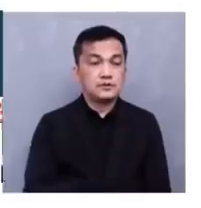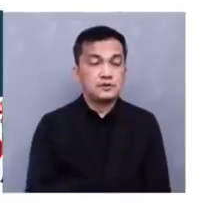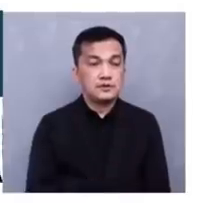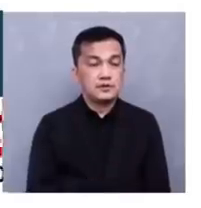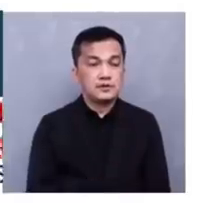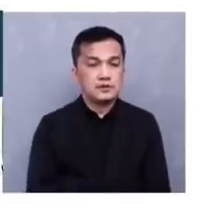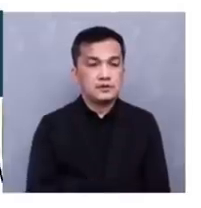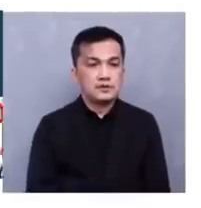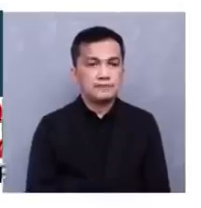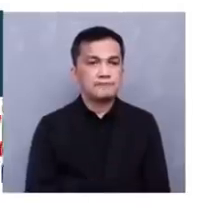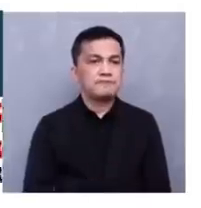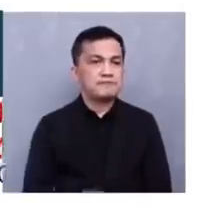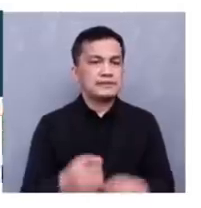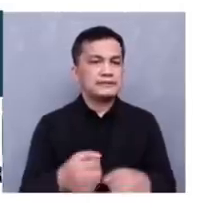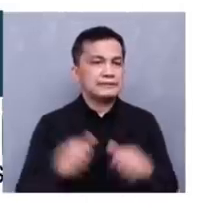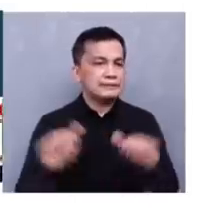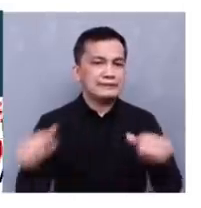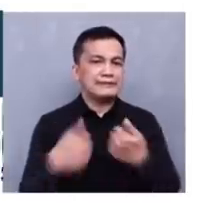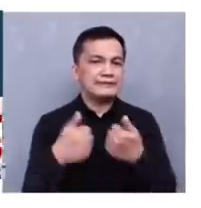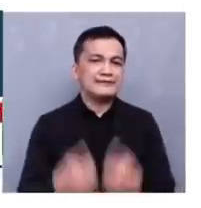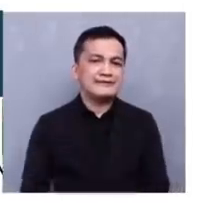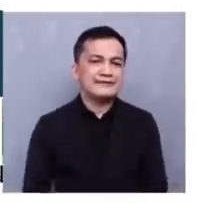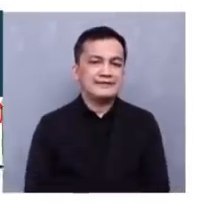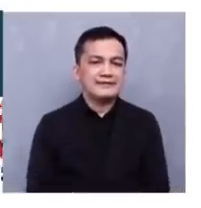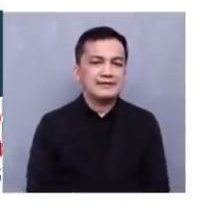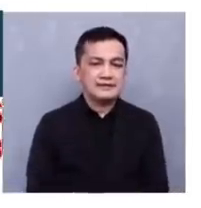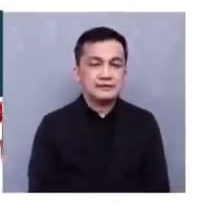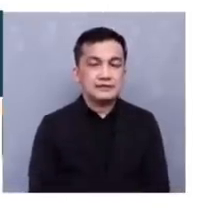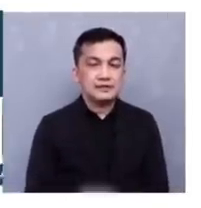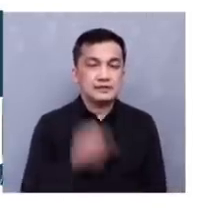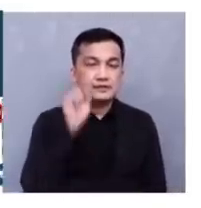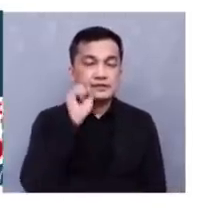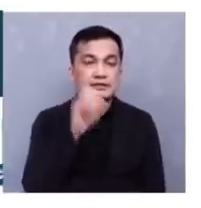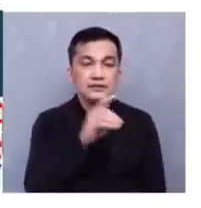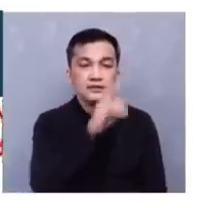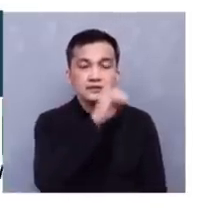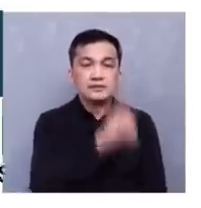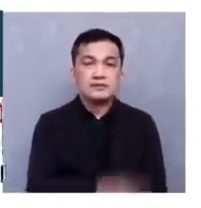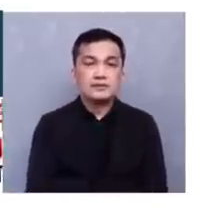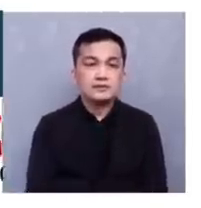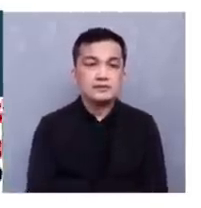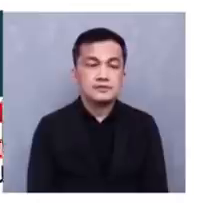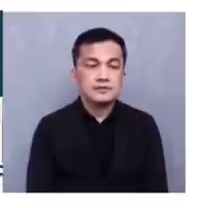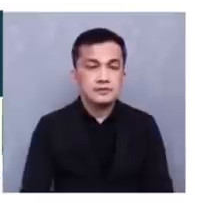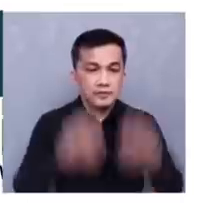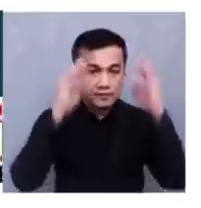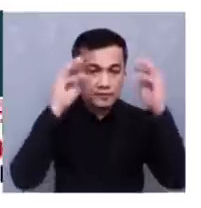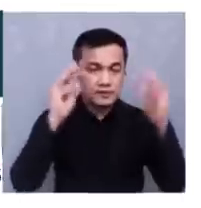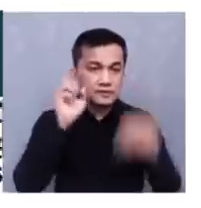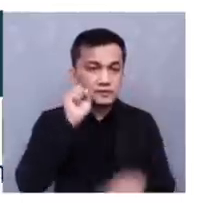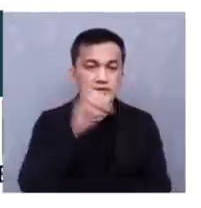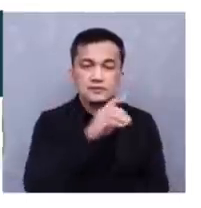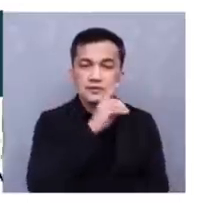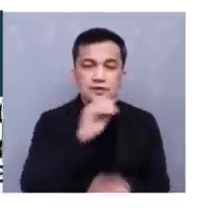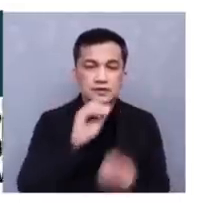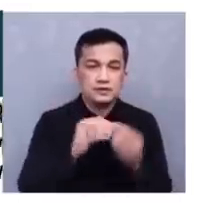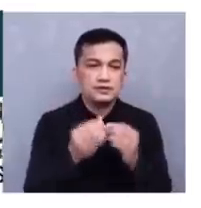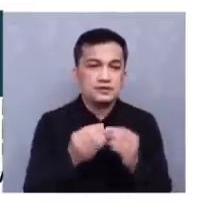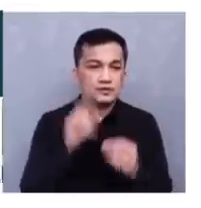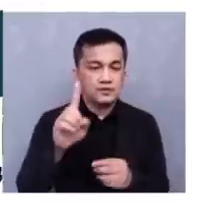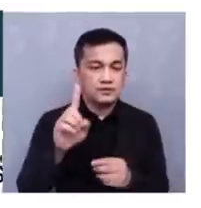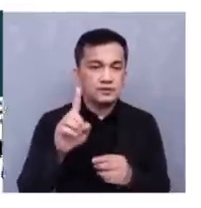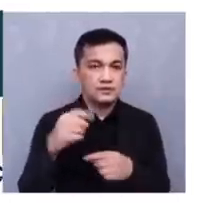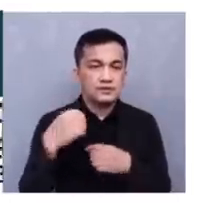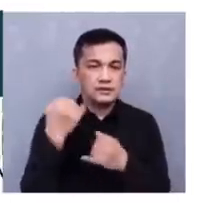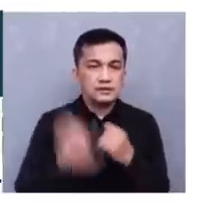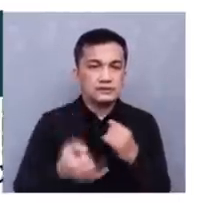Uphill battle to, especially Sarah has been Mayor Sarah has been number one for the last several